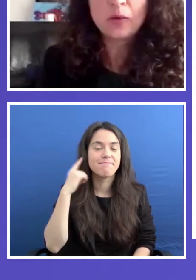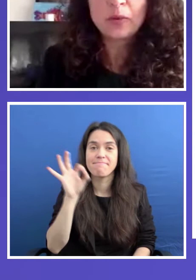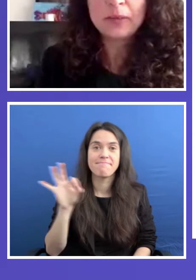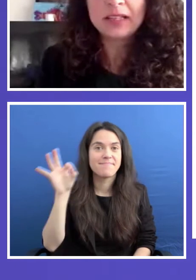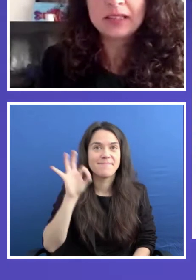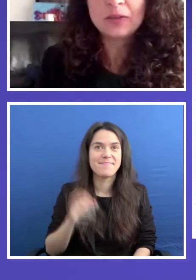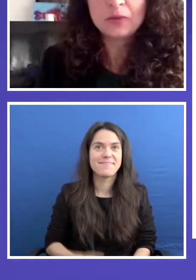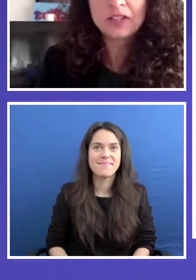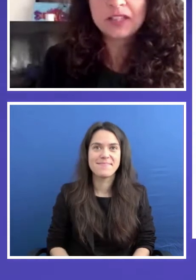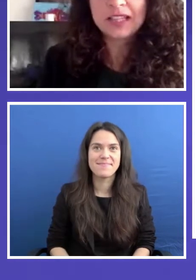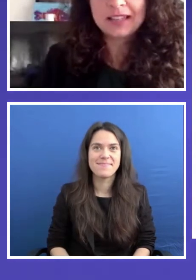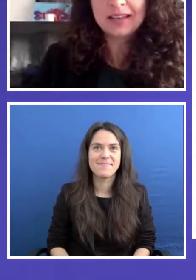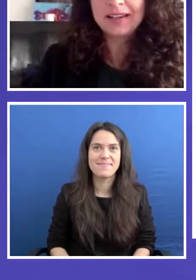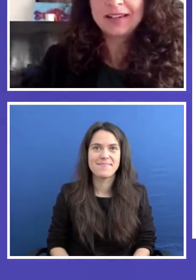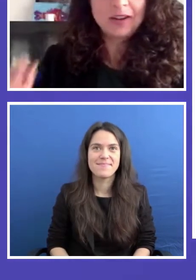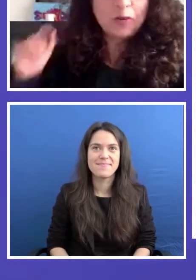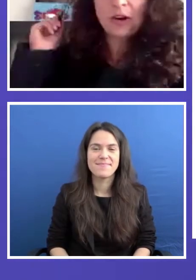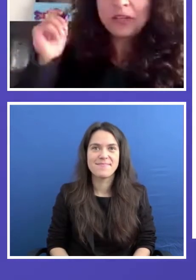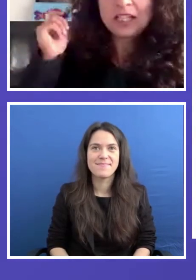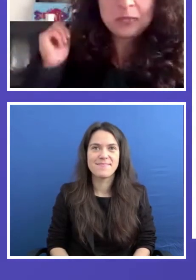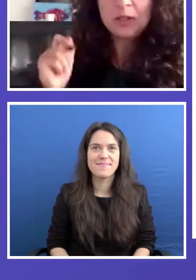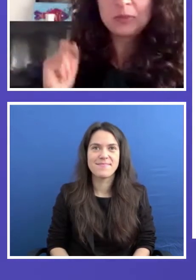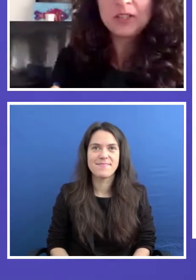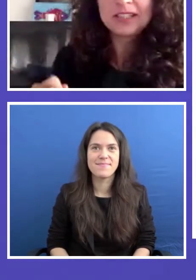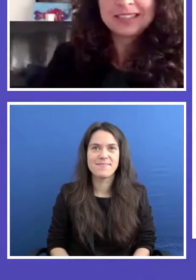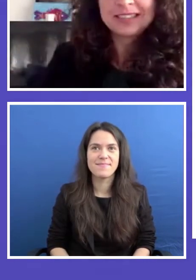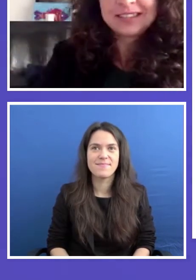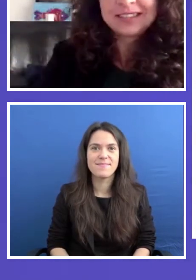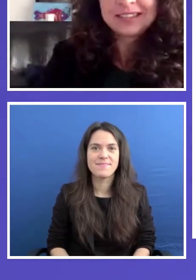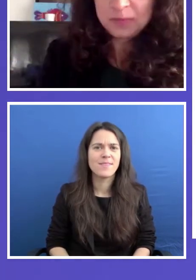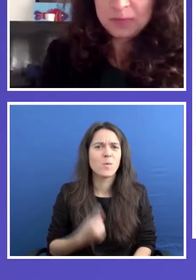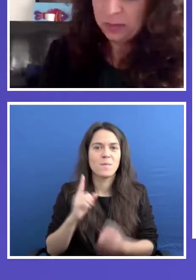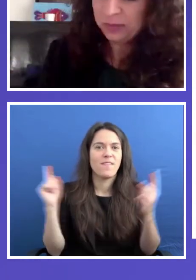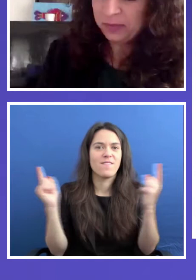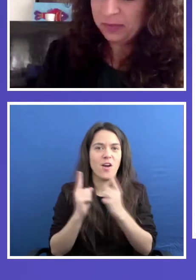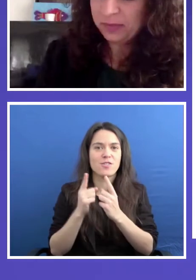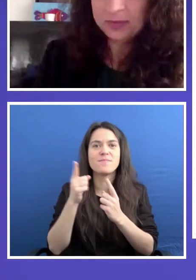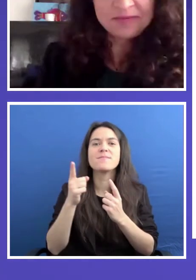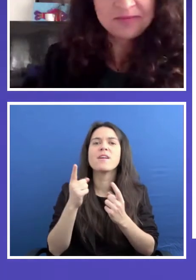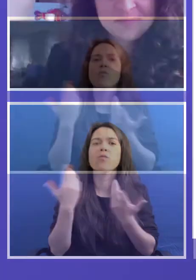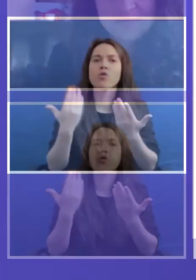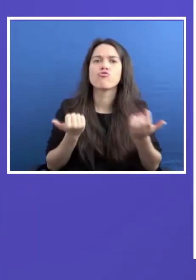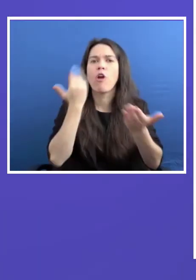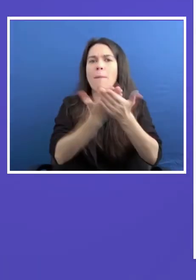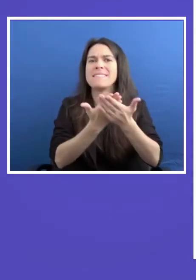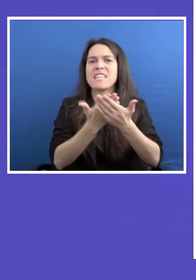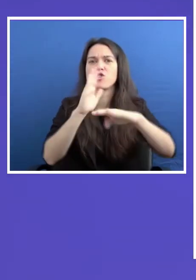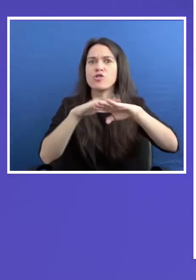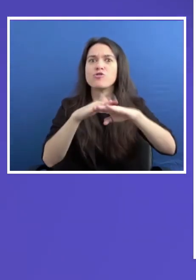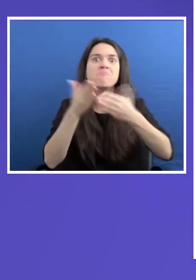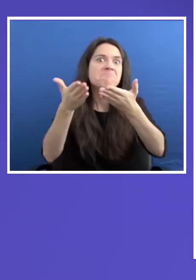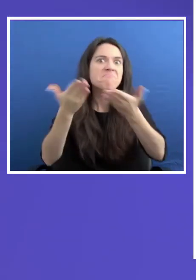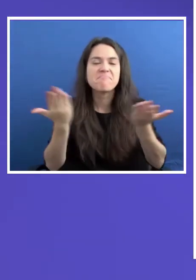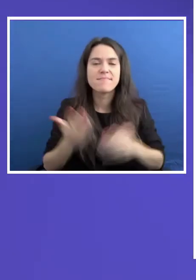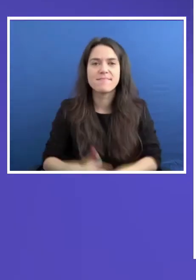One quick minute to you, Francesca. Quick recommendations, bullet points. Okay, it's a little bit difficult to summarize the most important